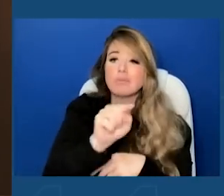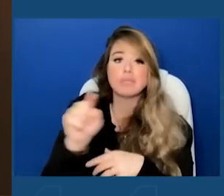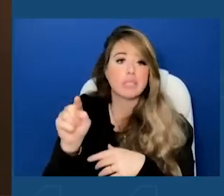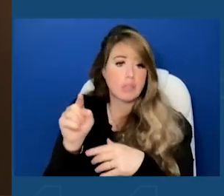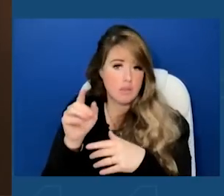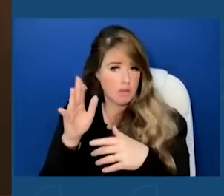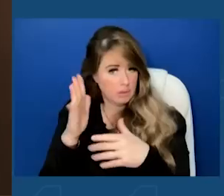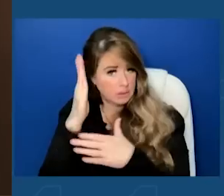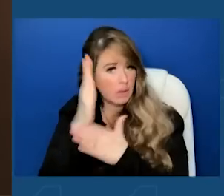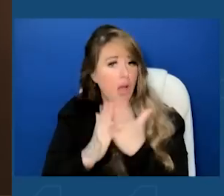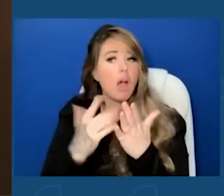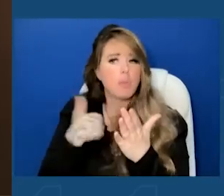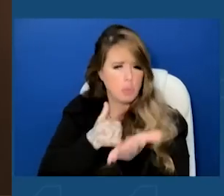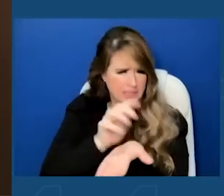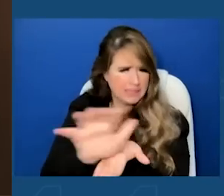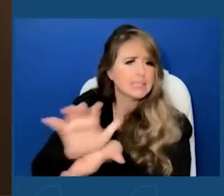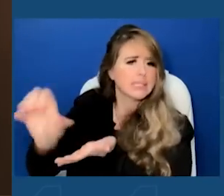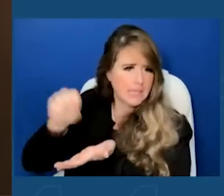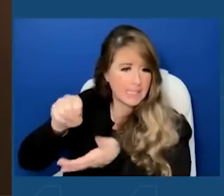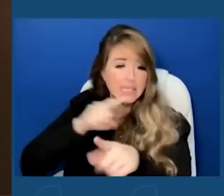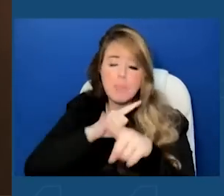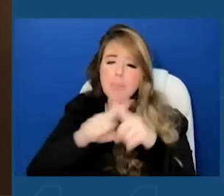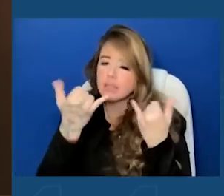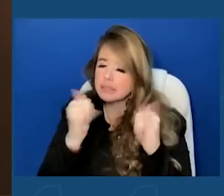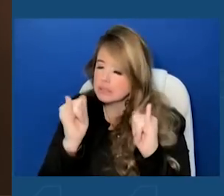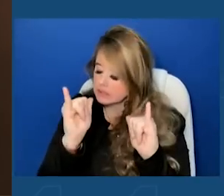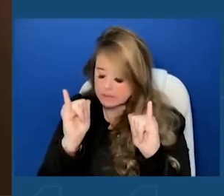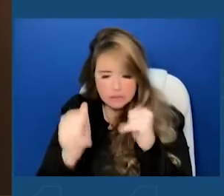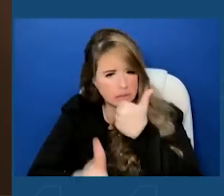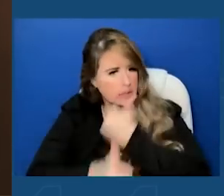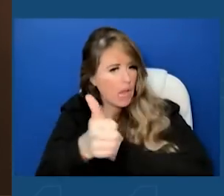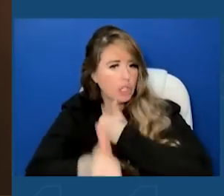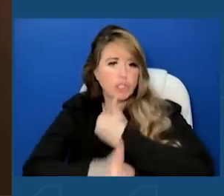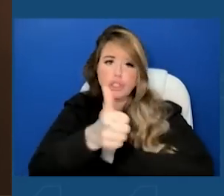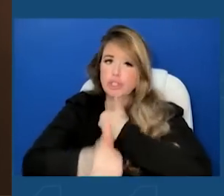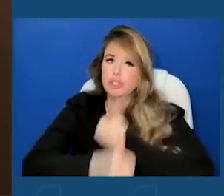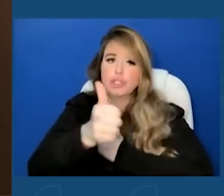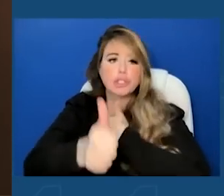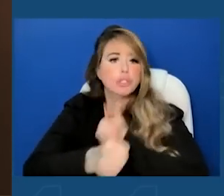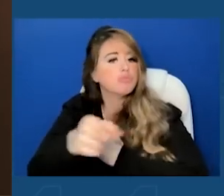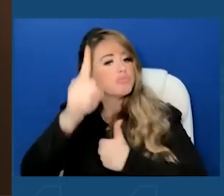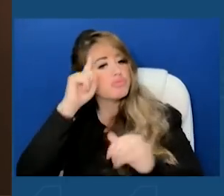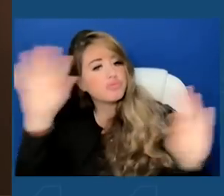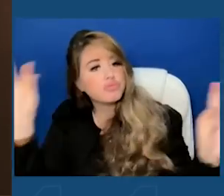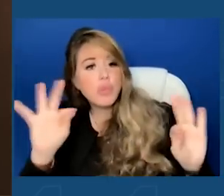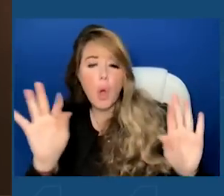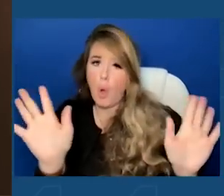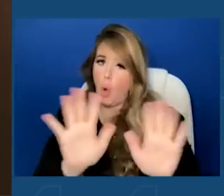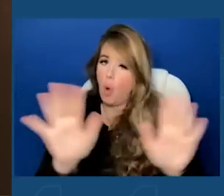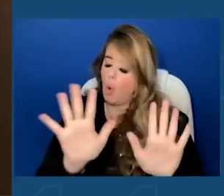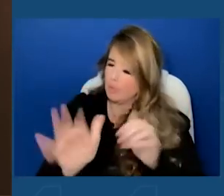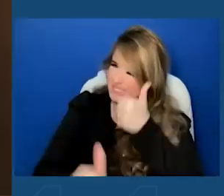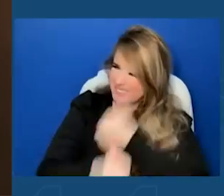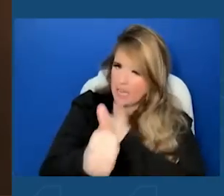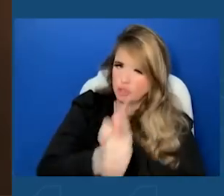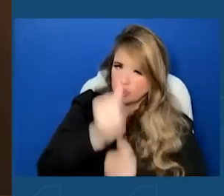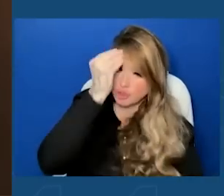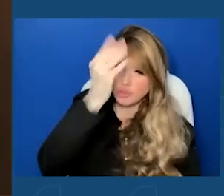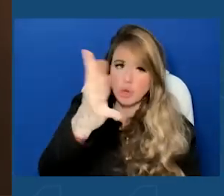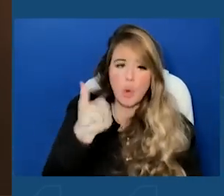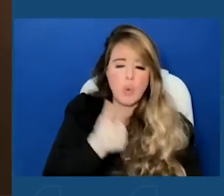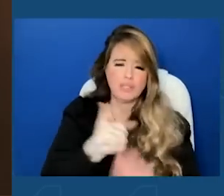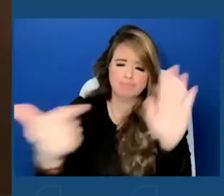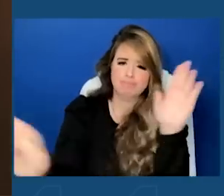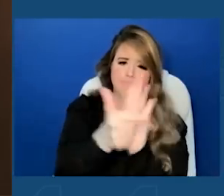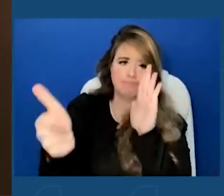but the driving conditions are still very difficult. The driving ban is still in place. Please do